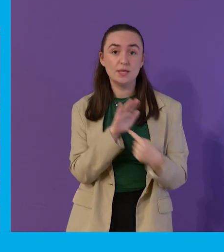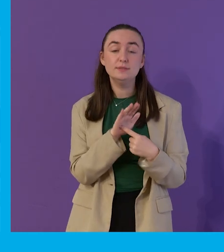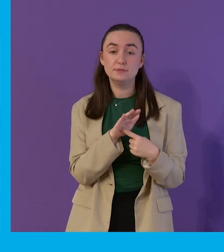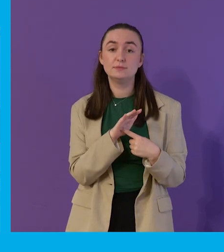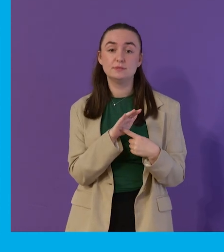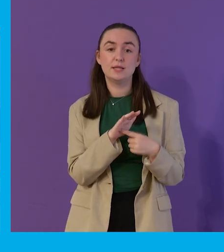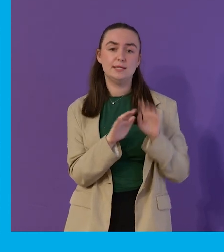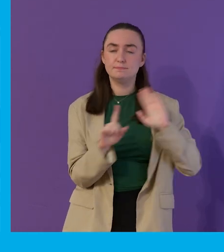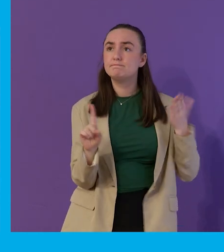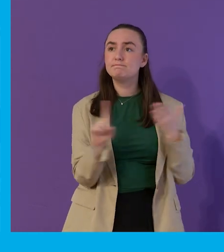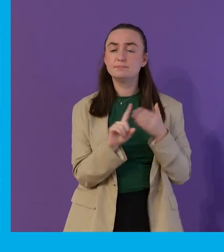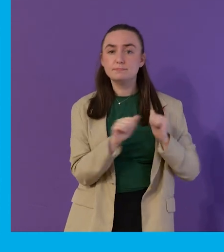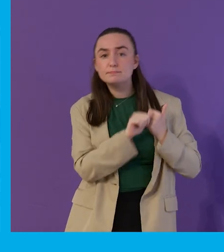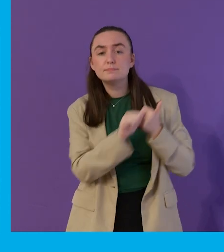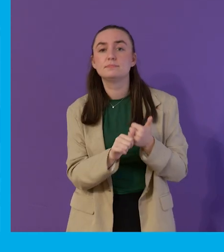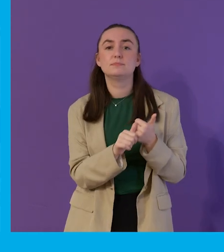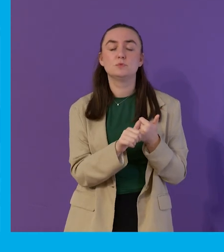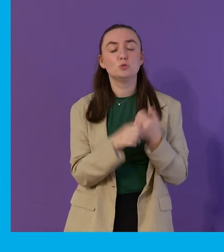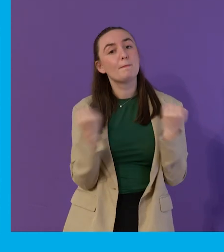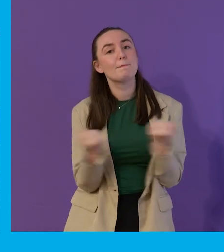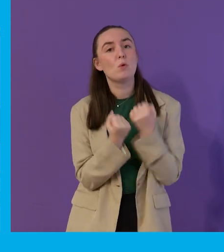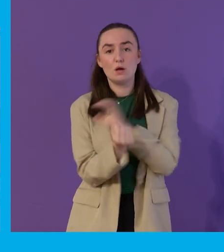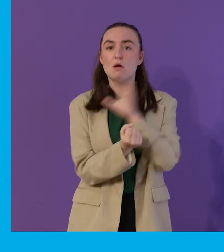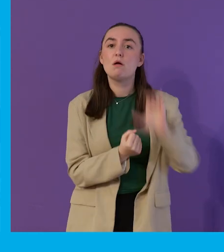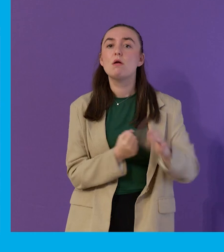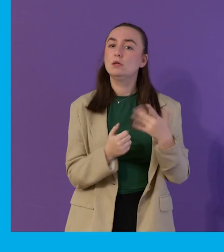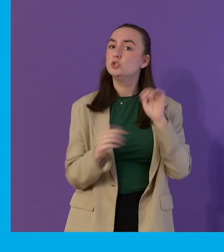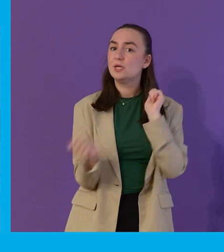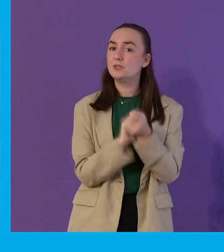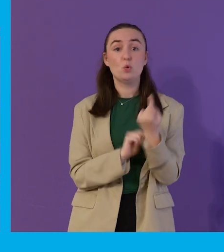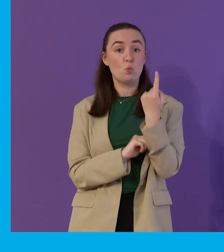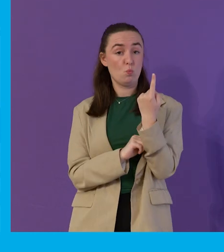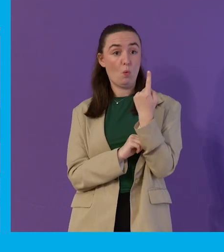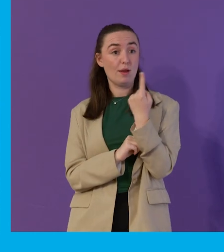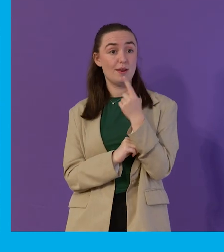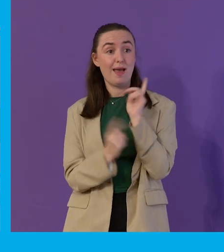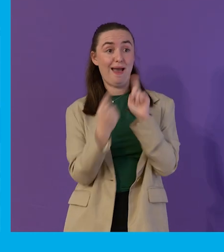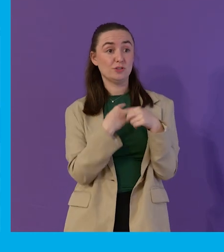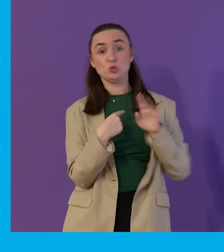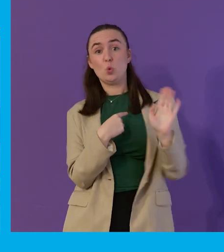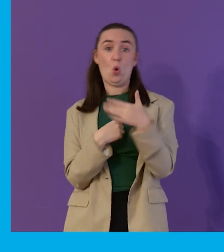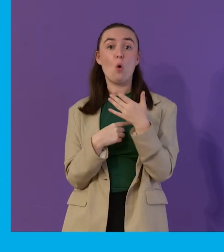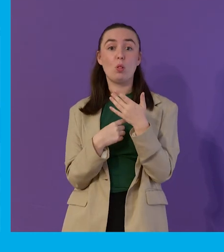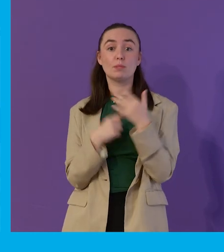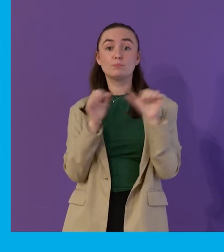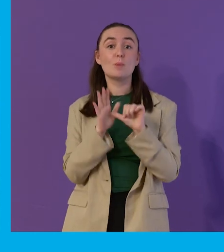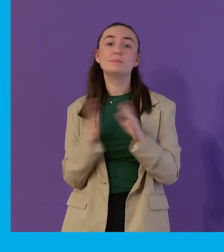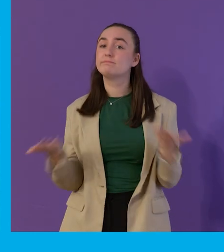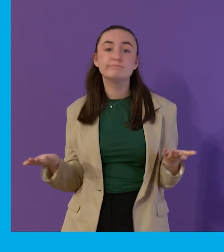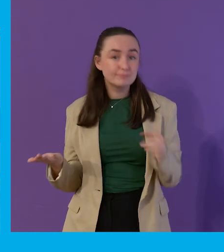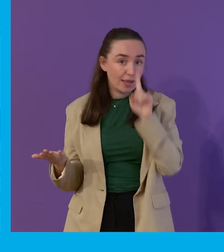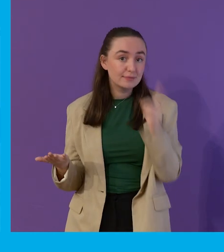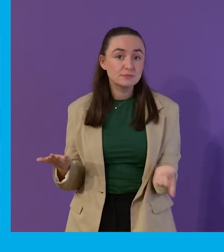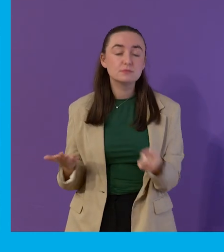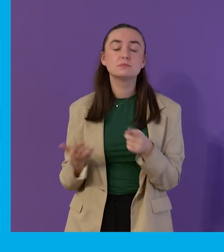a driver for empowerment and change. One size does not fit all. We didn't say that, but that was implicit in lots of stuff that was being